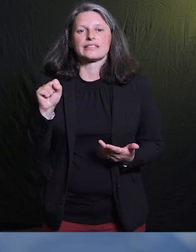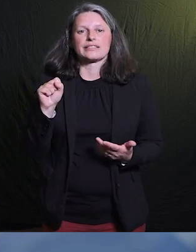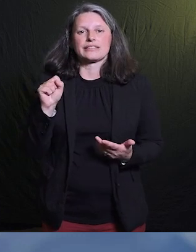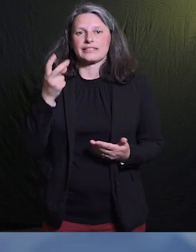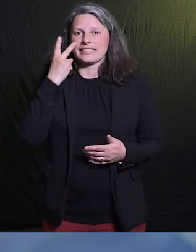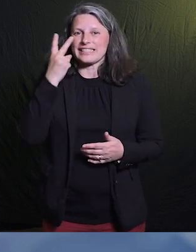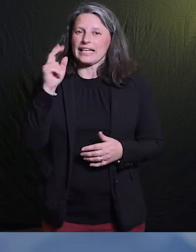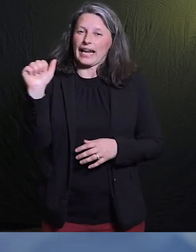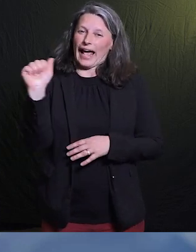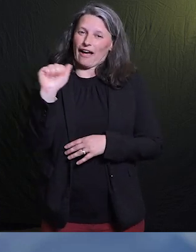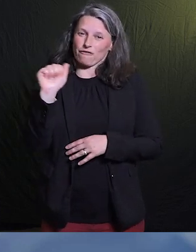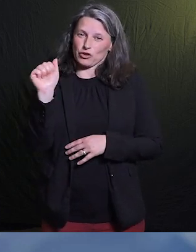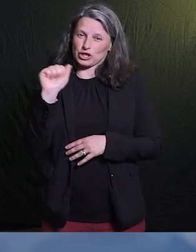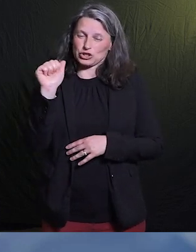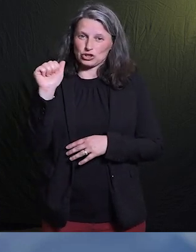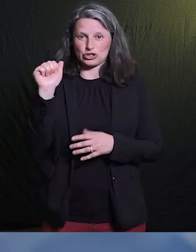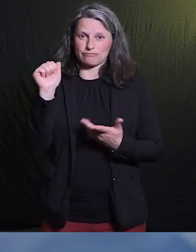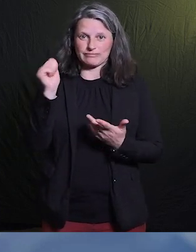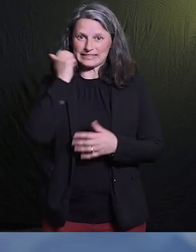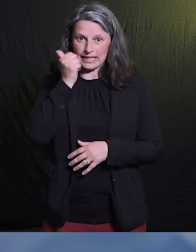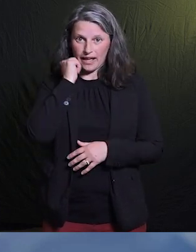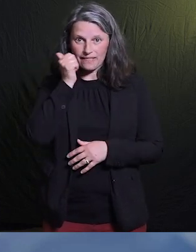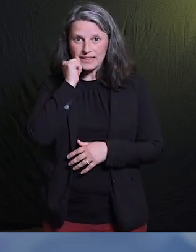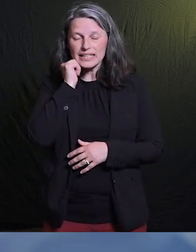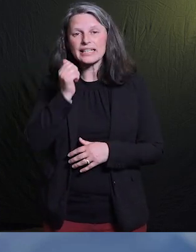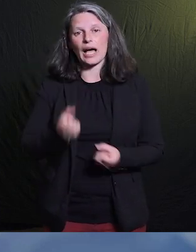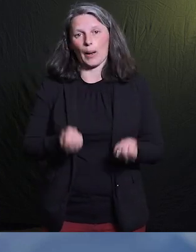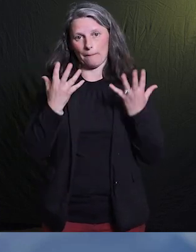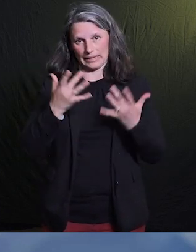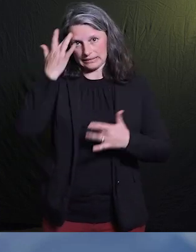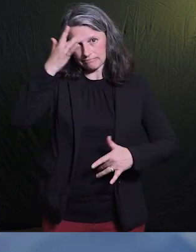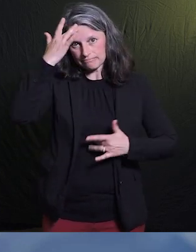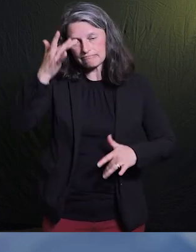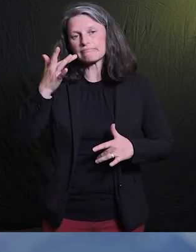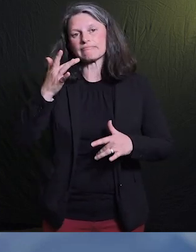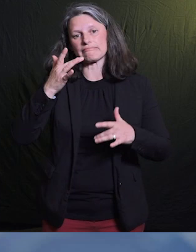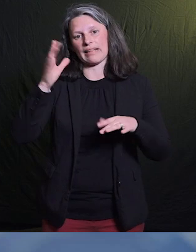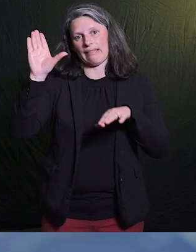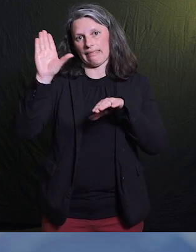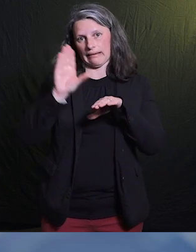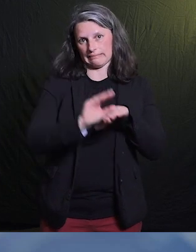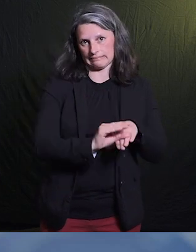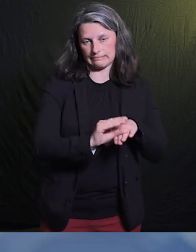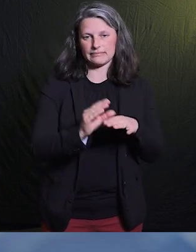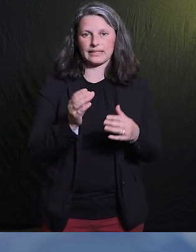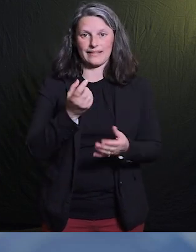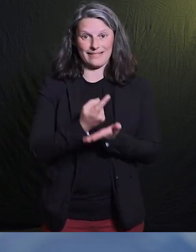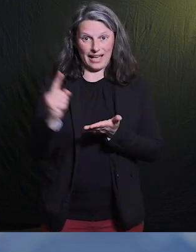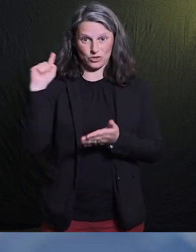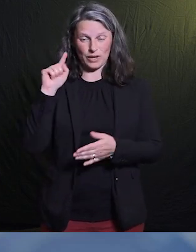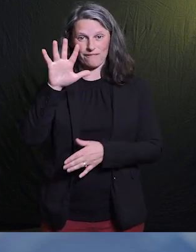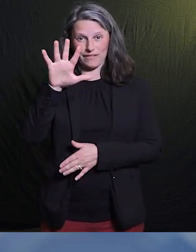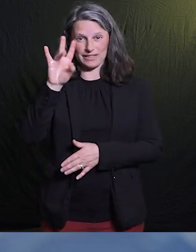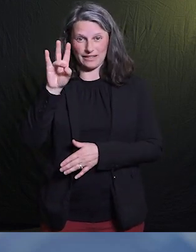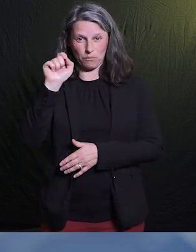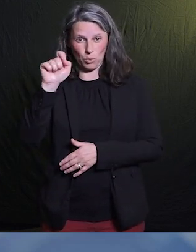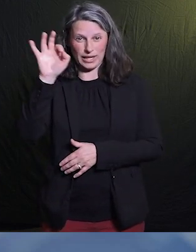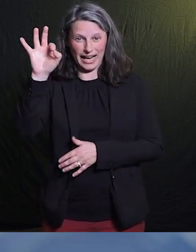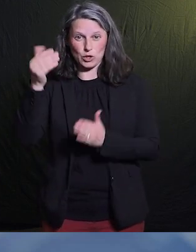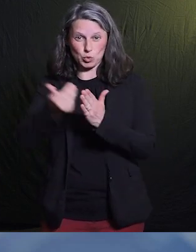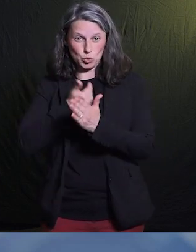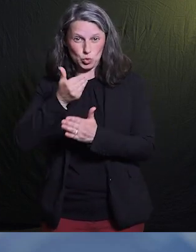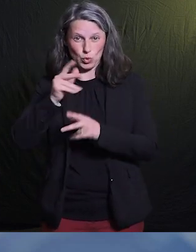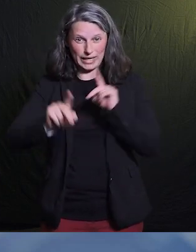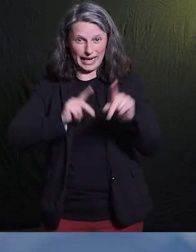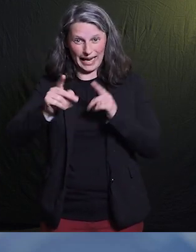We're seeing an average number of cases per day per million decline. Last week, we were at 57.9 new cases